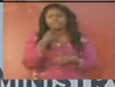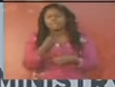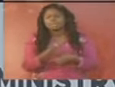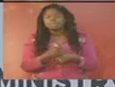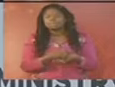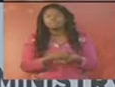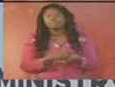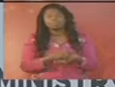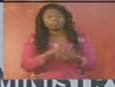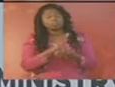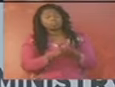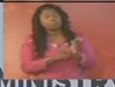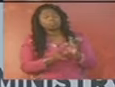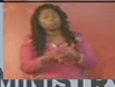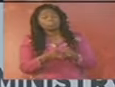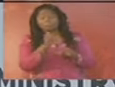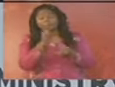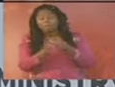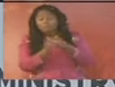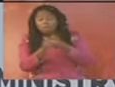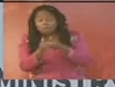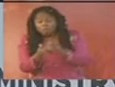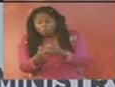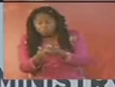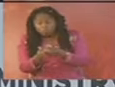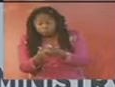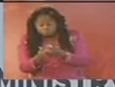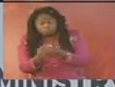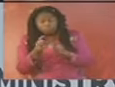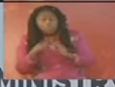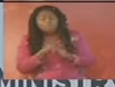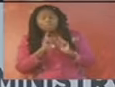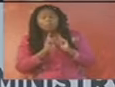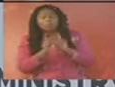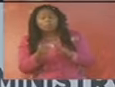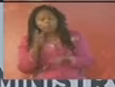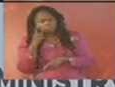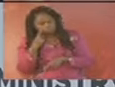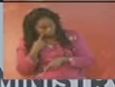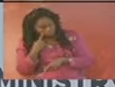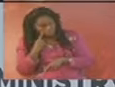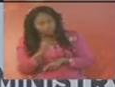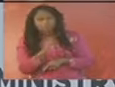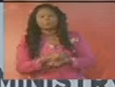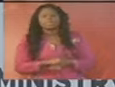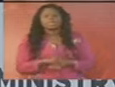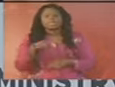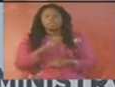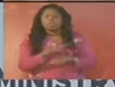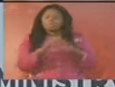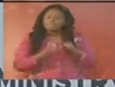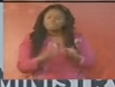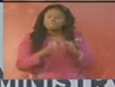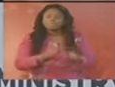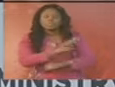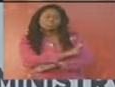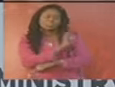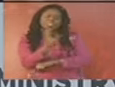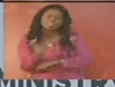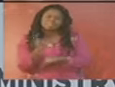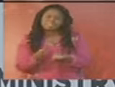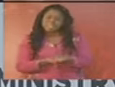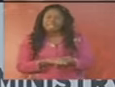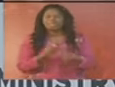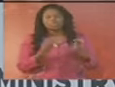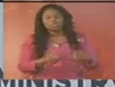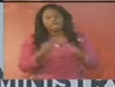been compliant as well. So we continue our efforts, and going into Christmas, we will continue to do so using the Public